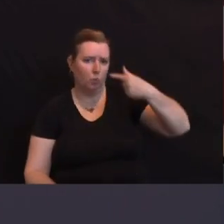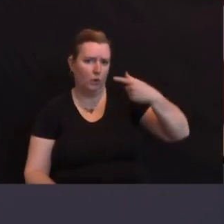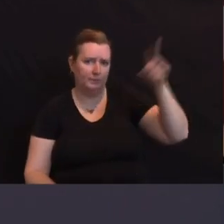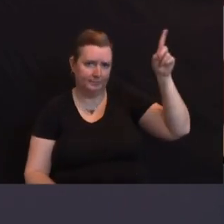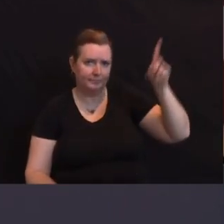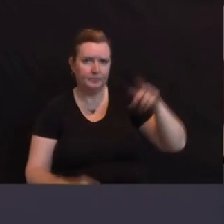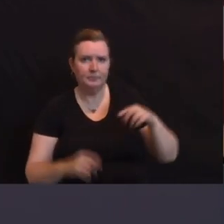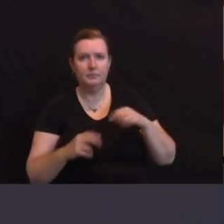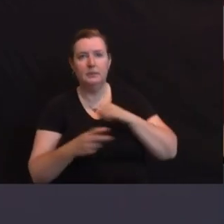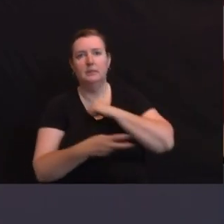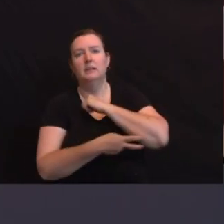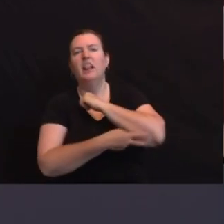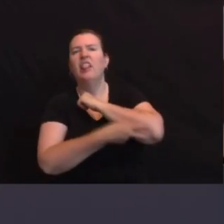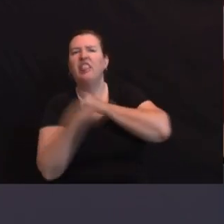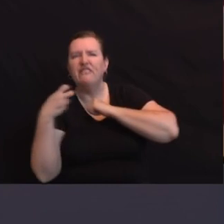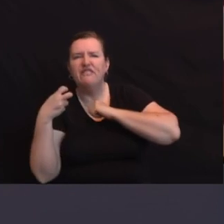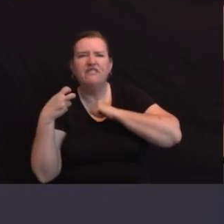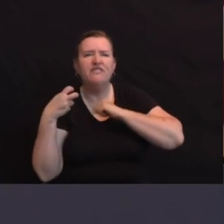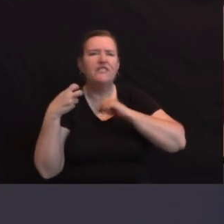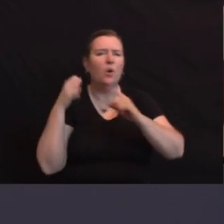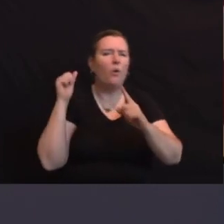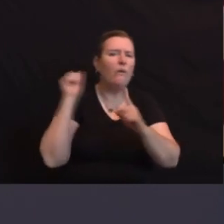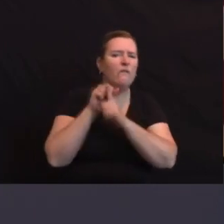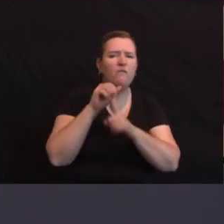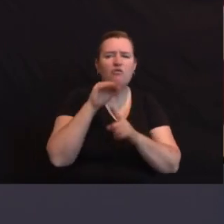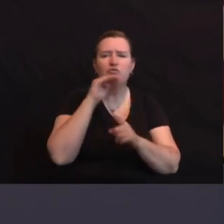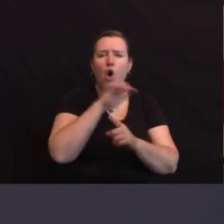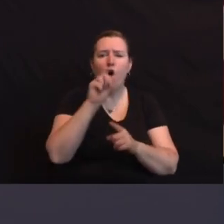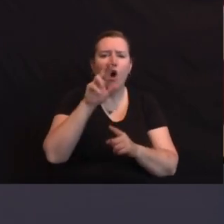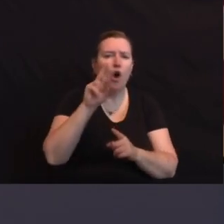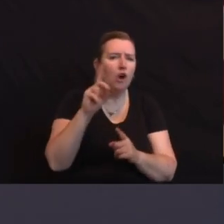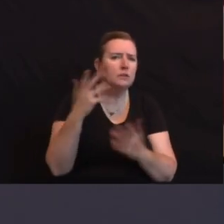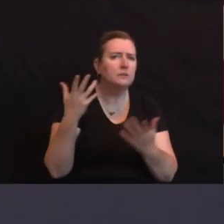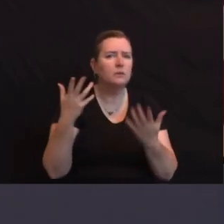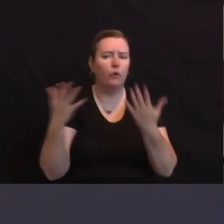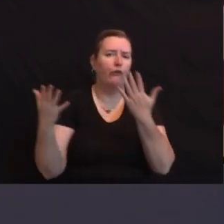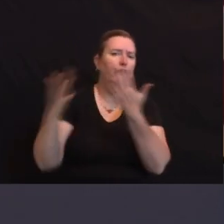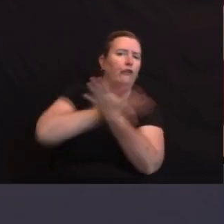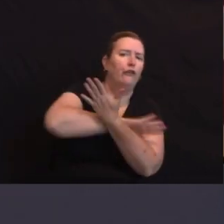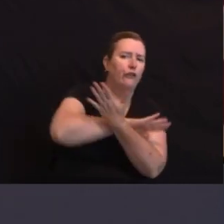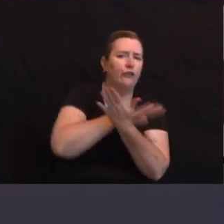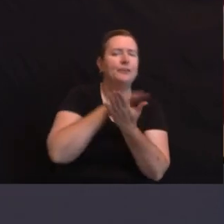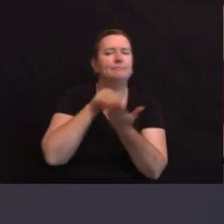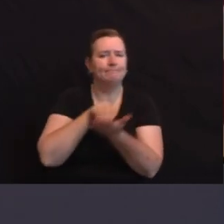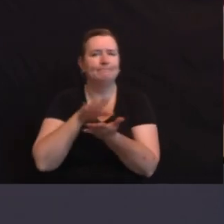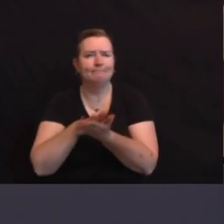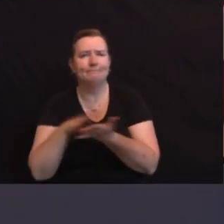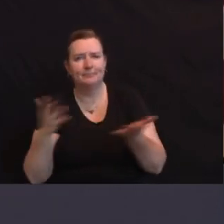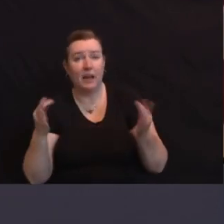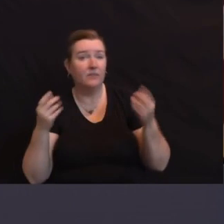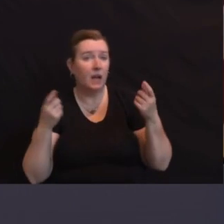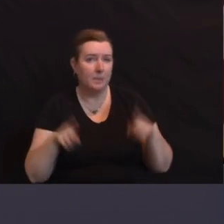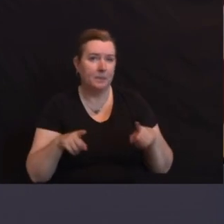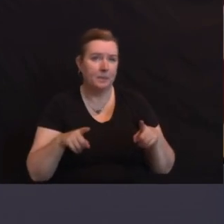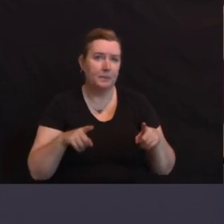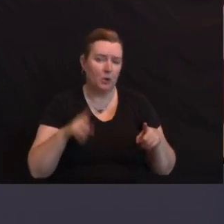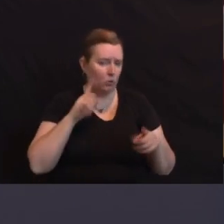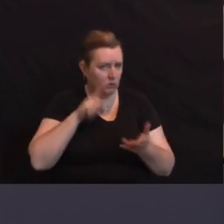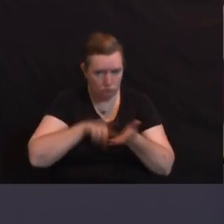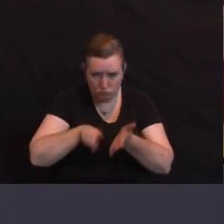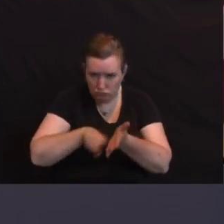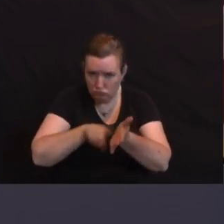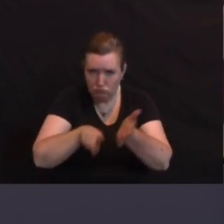fraud, improper endorsements on licenses, wherever that exists, we will certainly, as the state